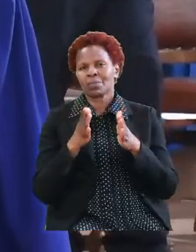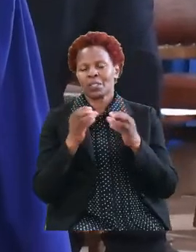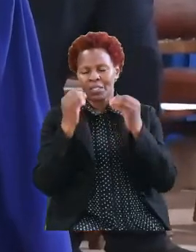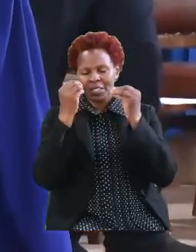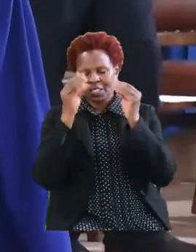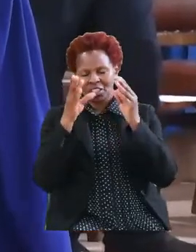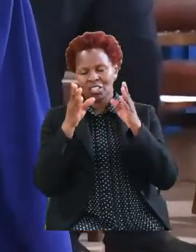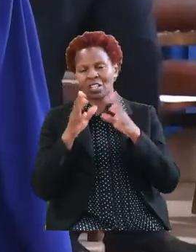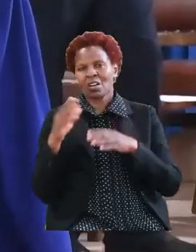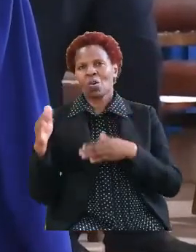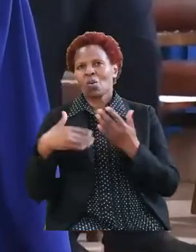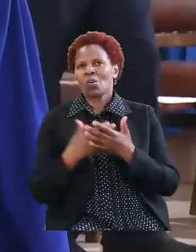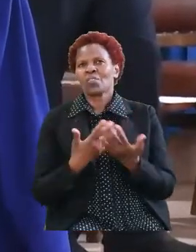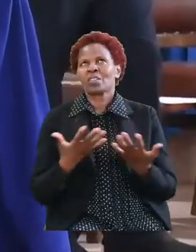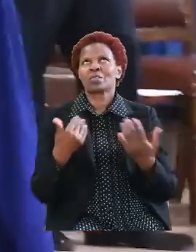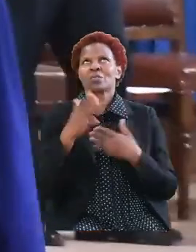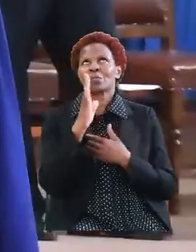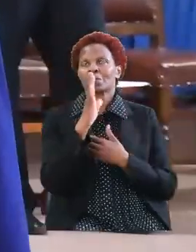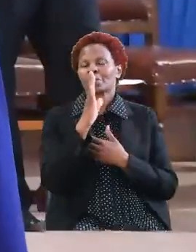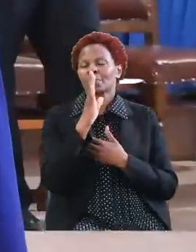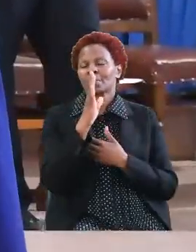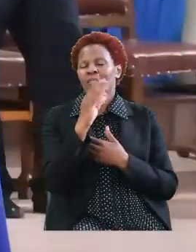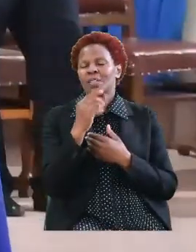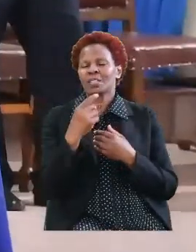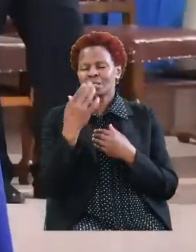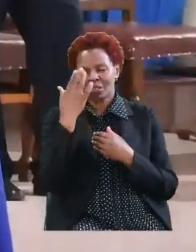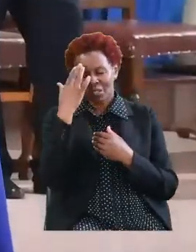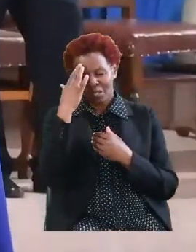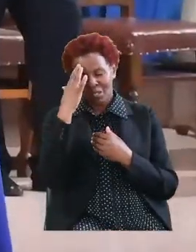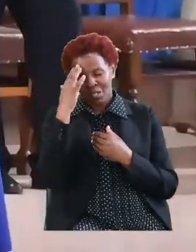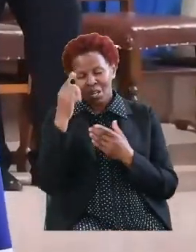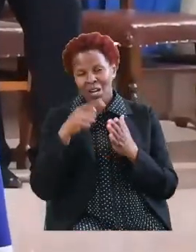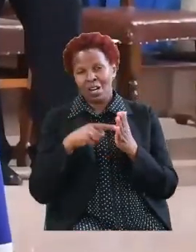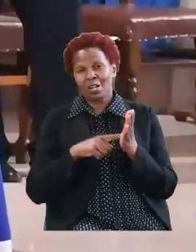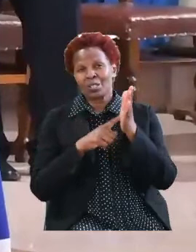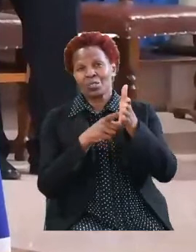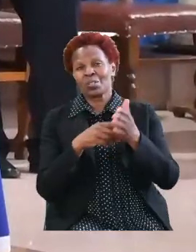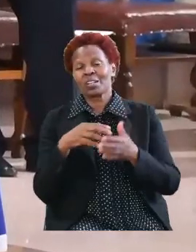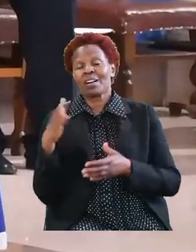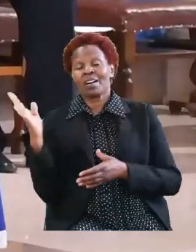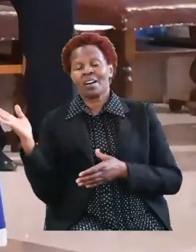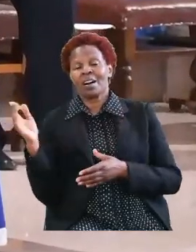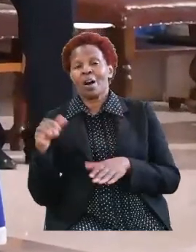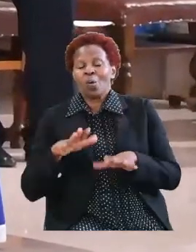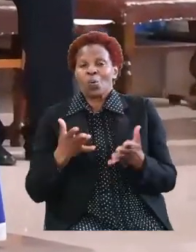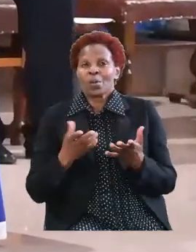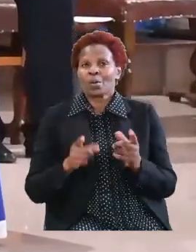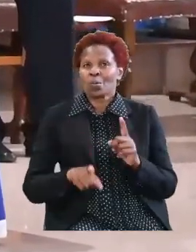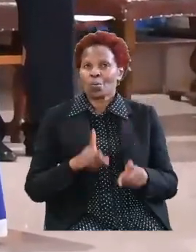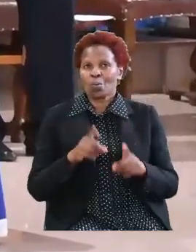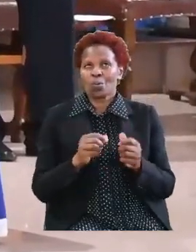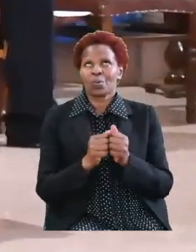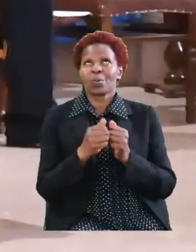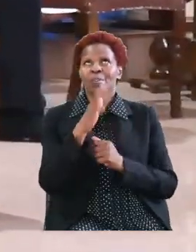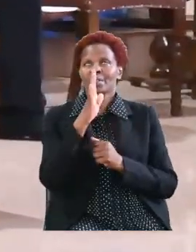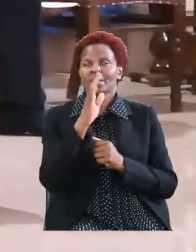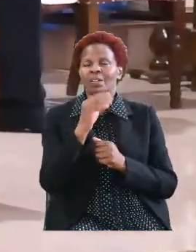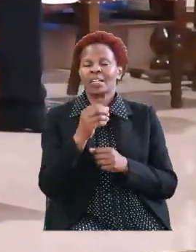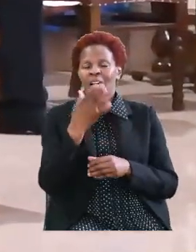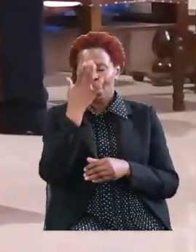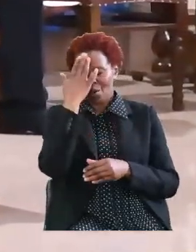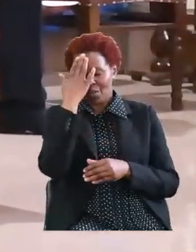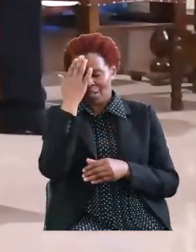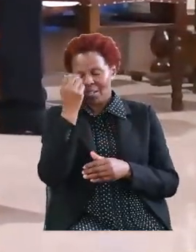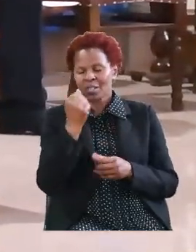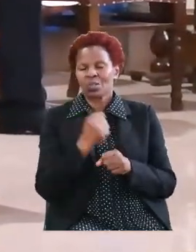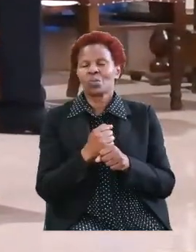her all the things of God, and revealing to her how she can be able to walk in a way that is going to honor and